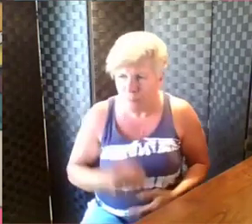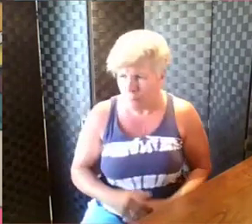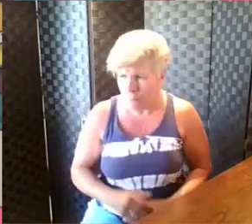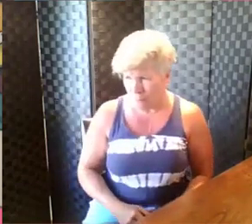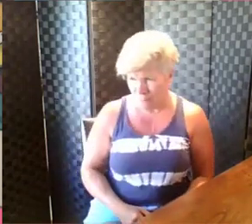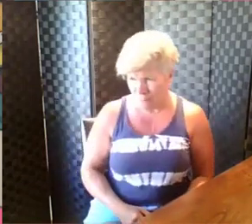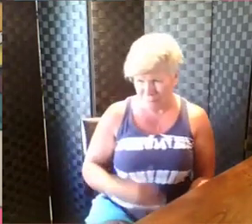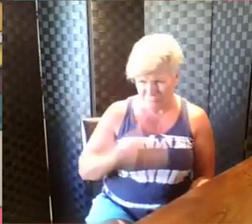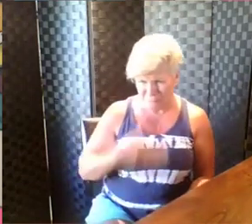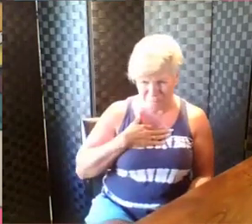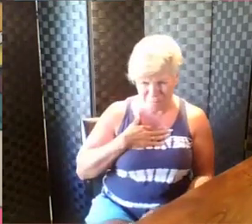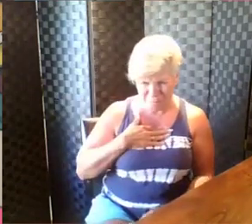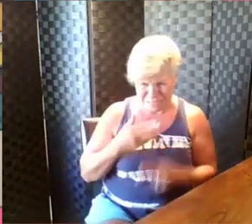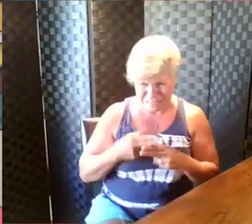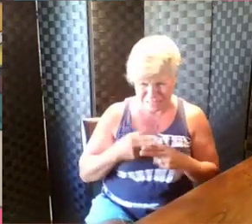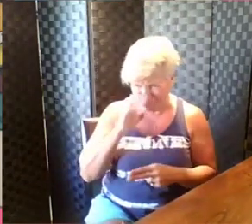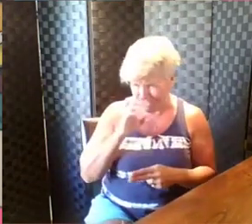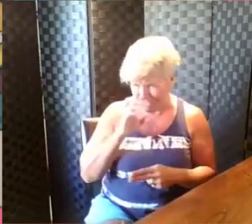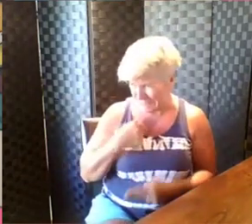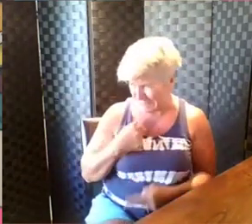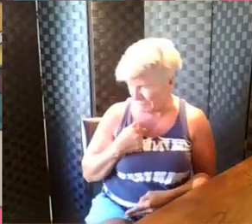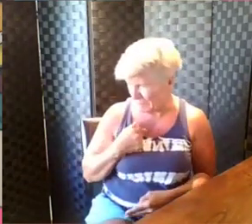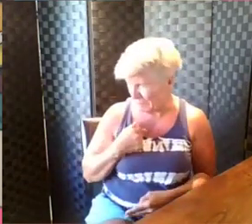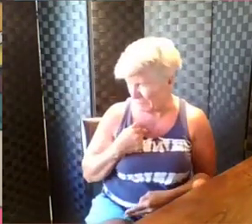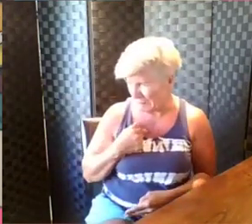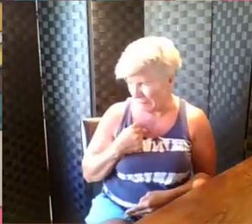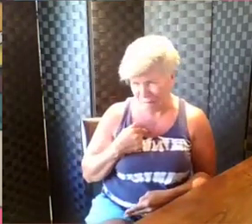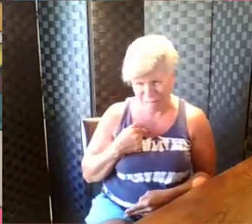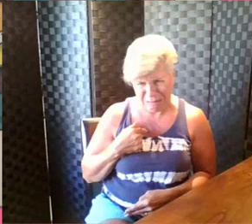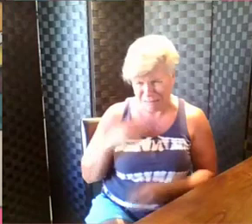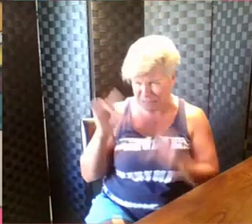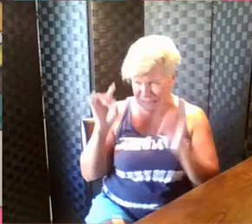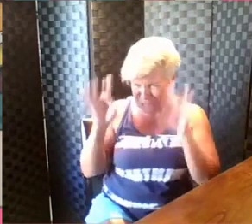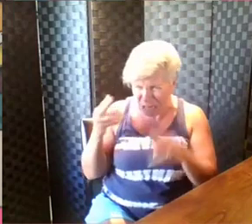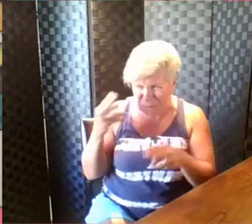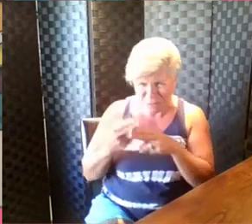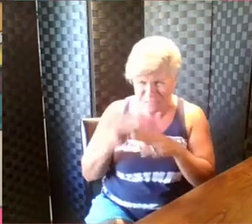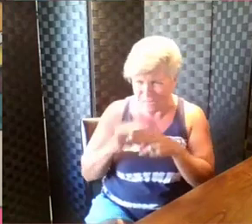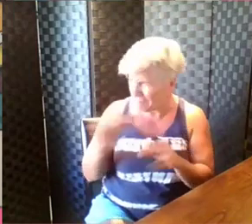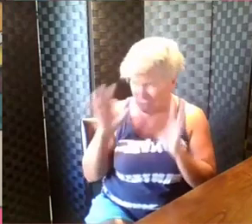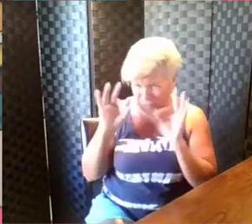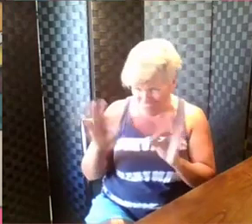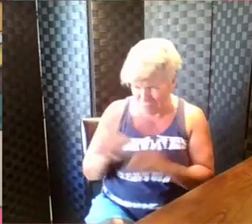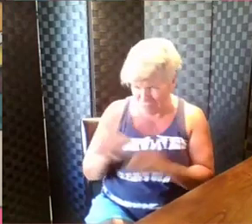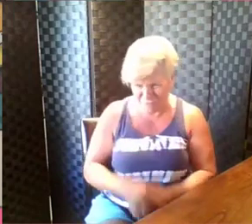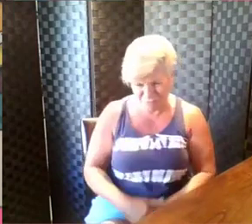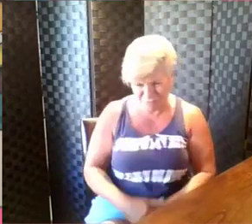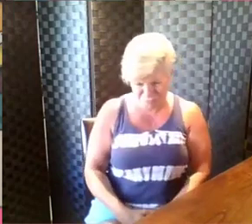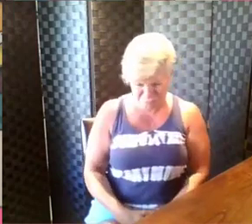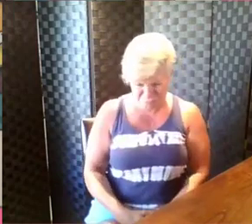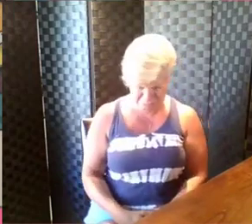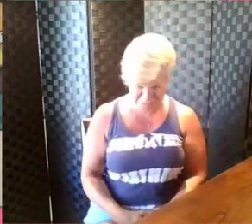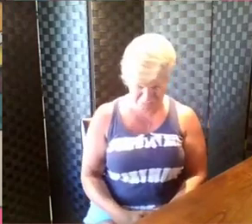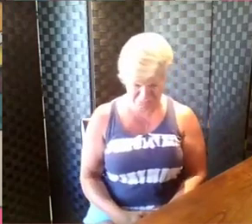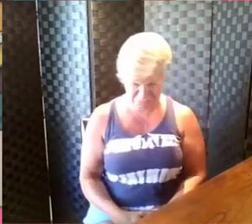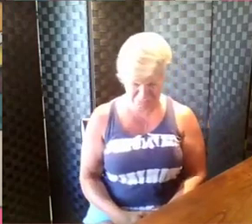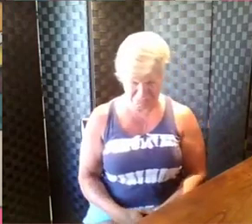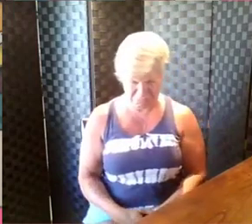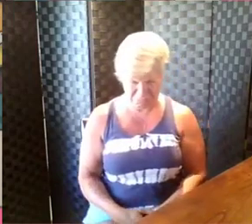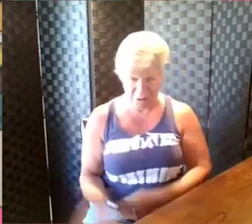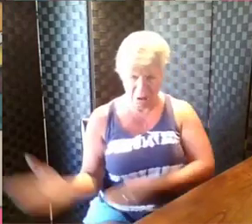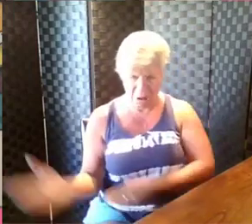was absolutely perfect. She thought it was absolutely dreadful. The rest of the day was not much